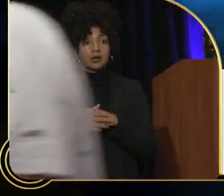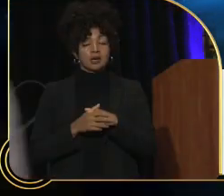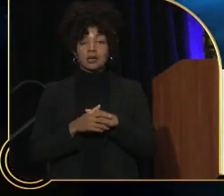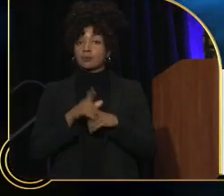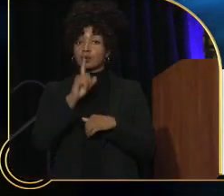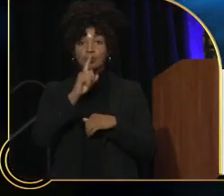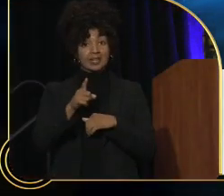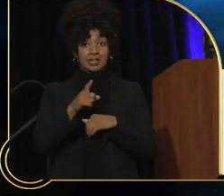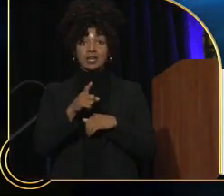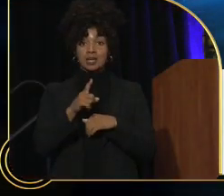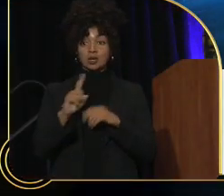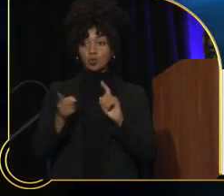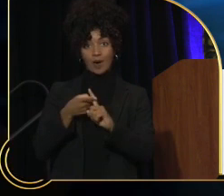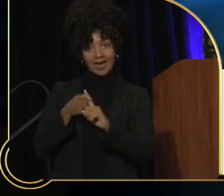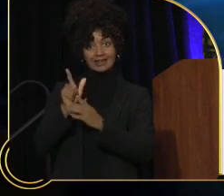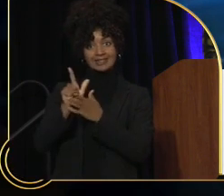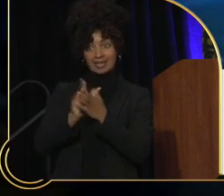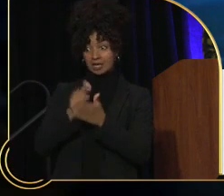for social change.